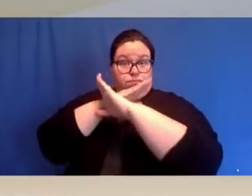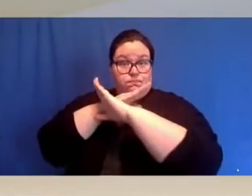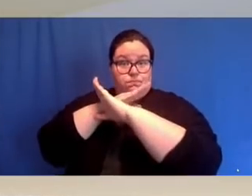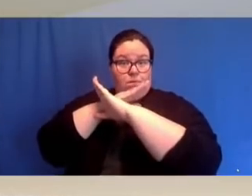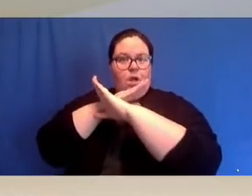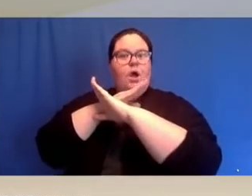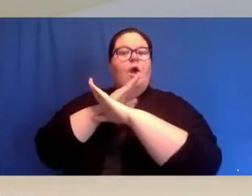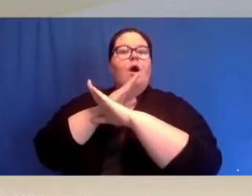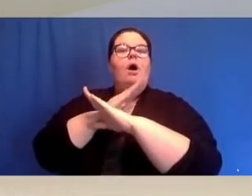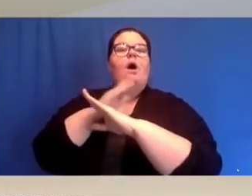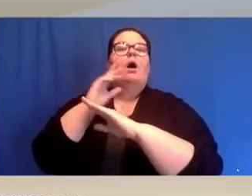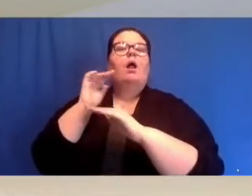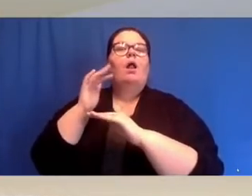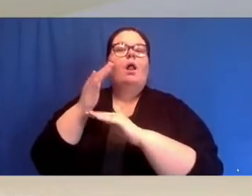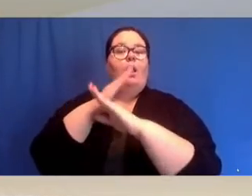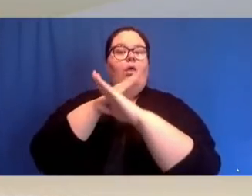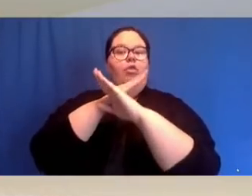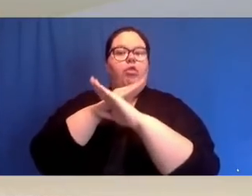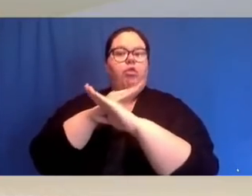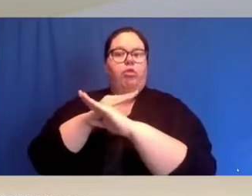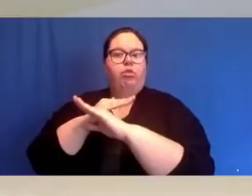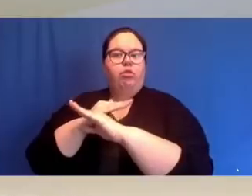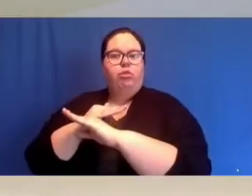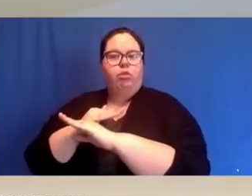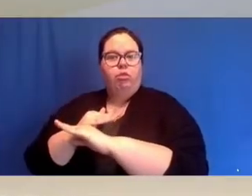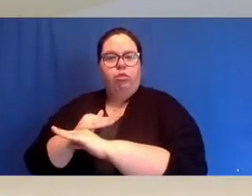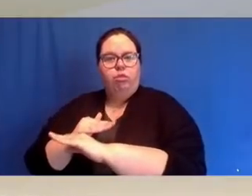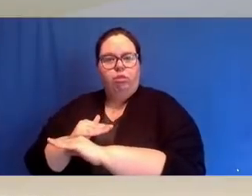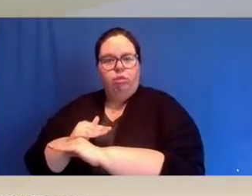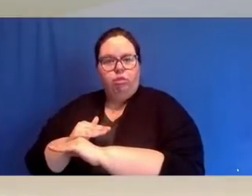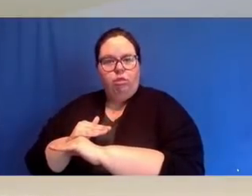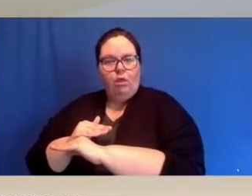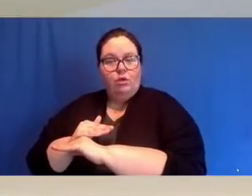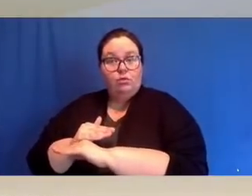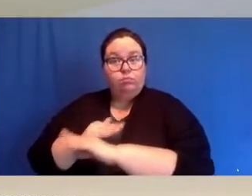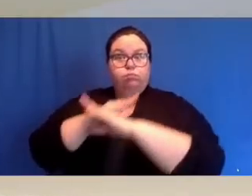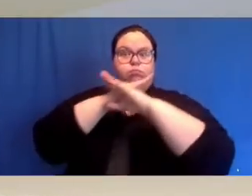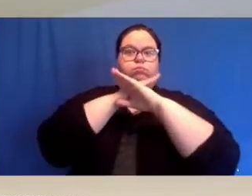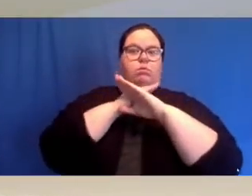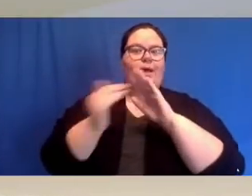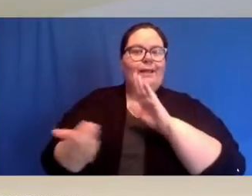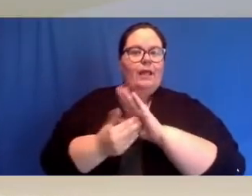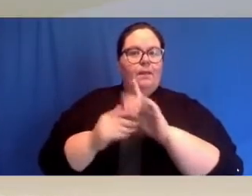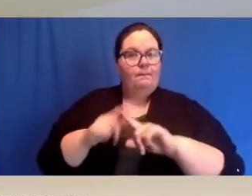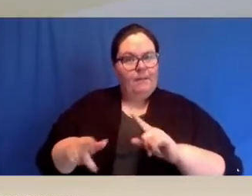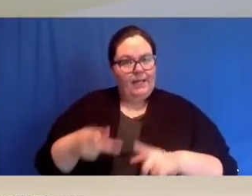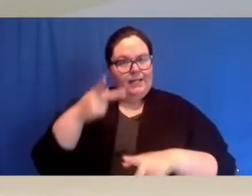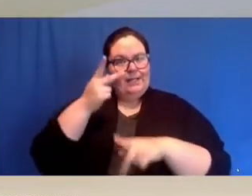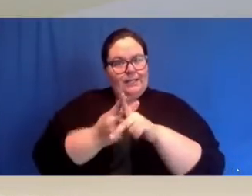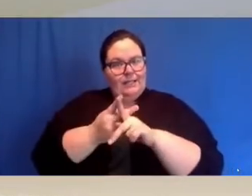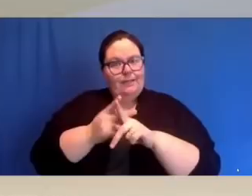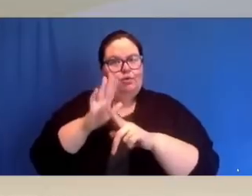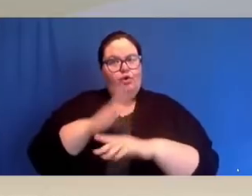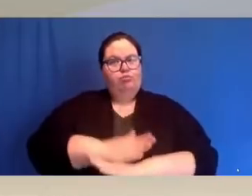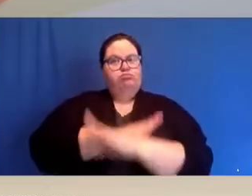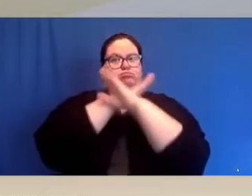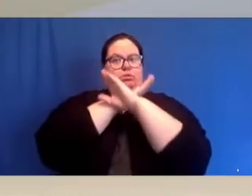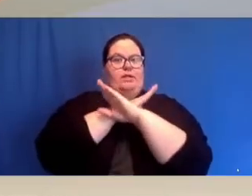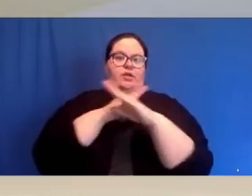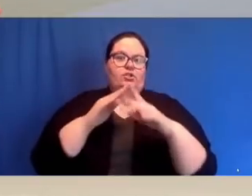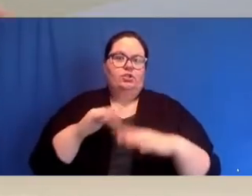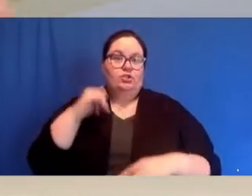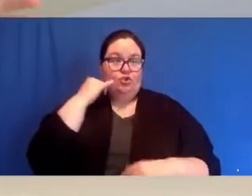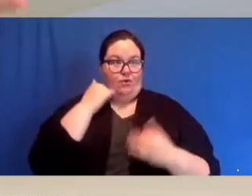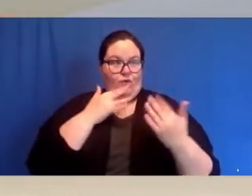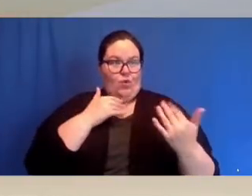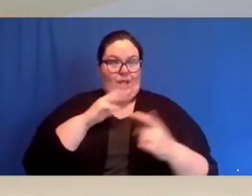wanes over a period of time, and we want to enhance that, but we also want to do it in a way that will keep people's protection. So the longer